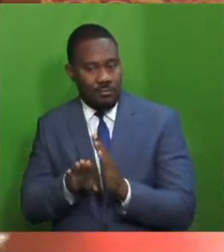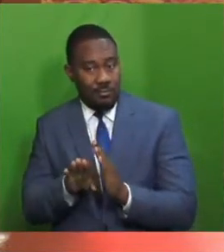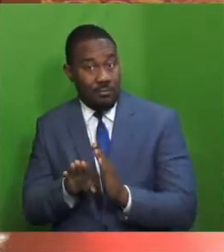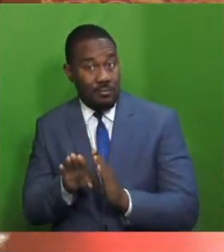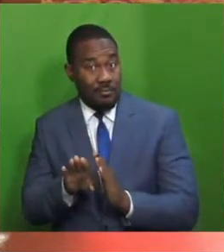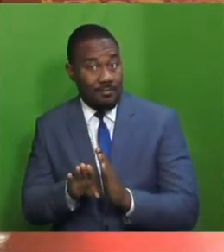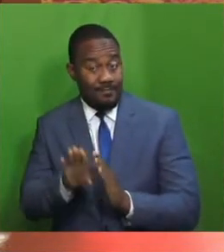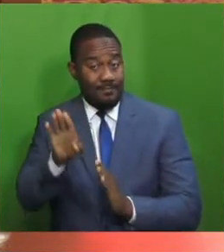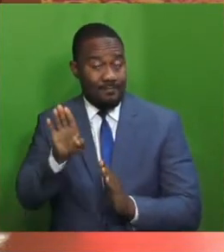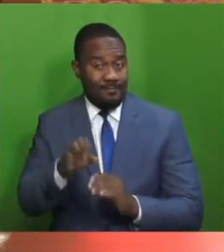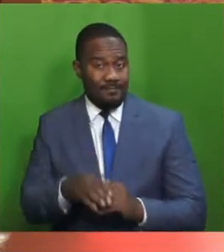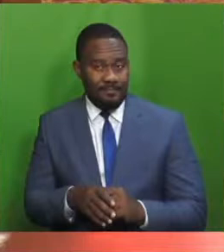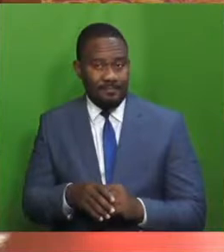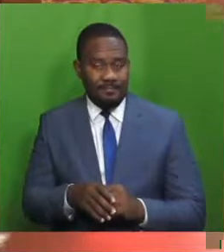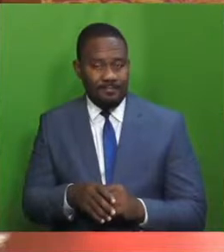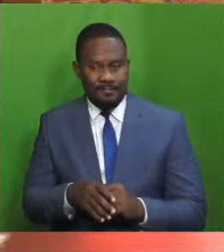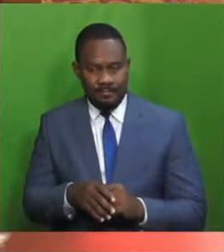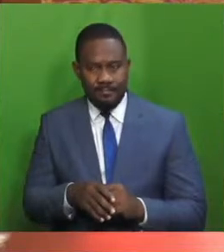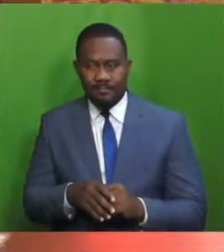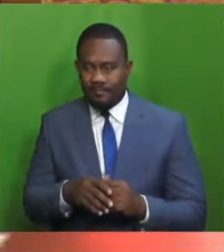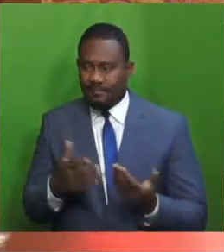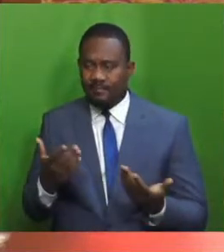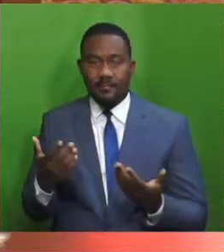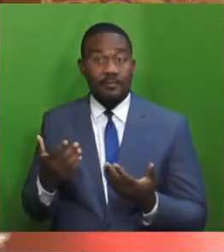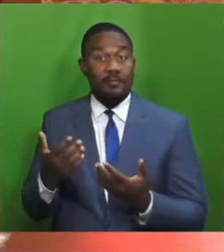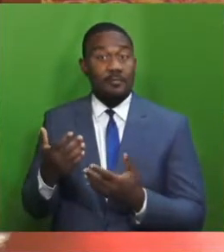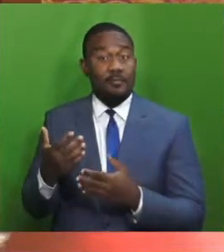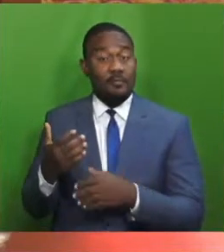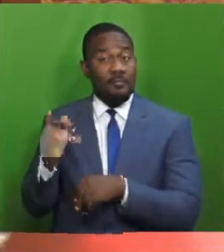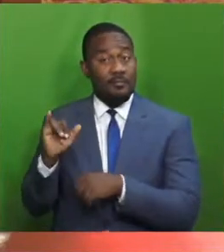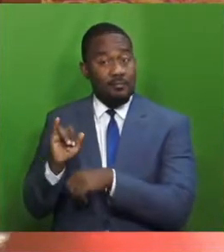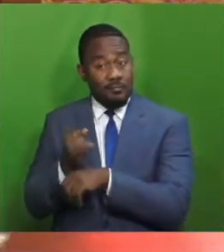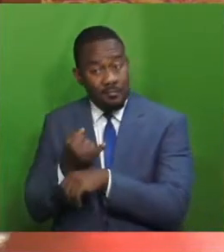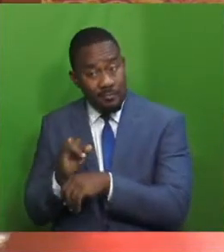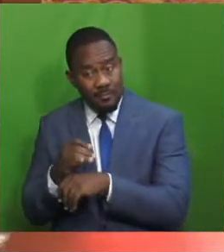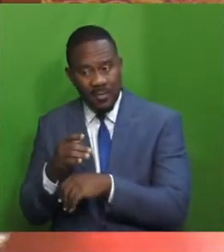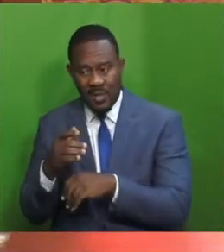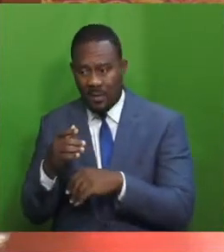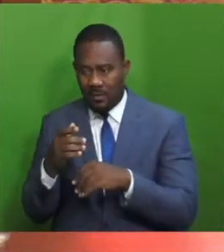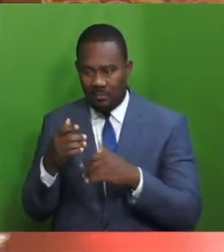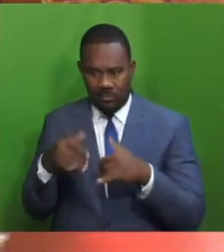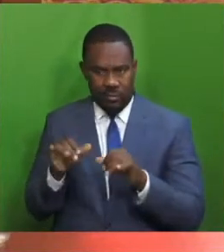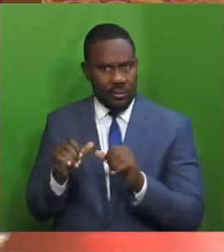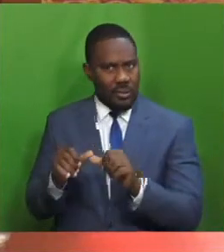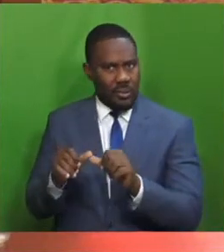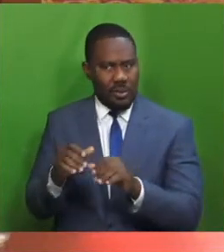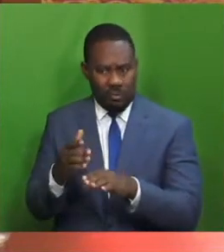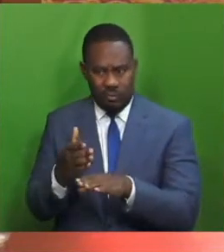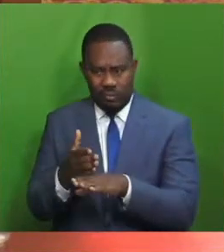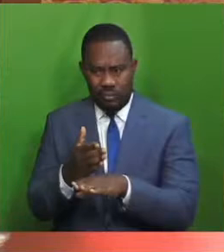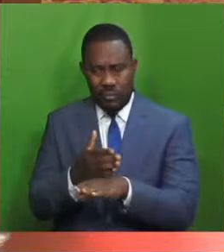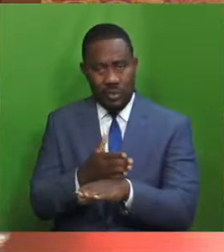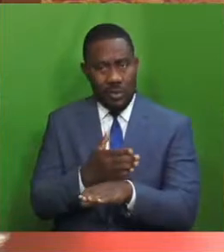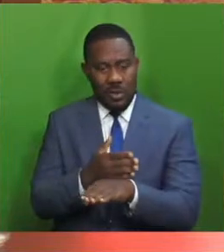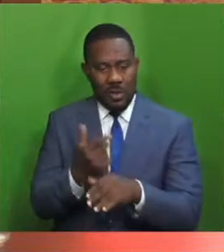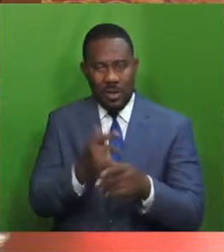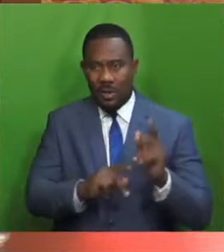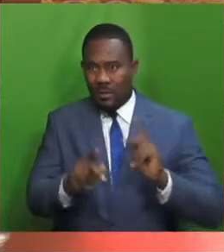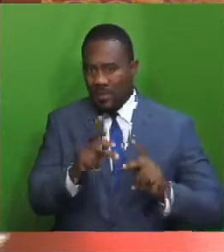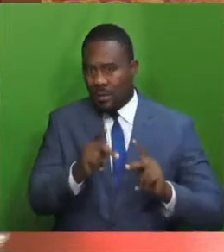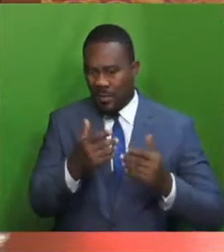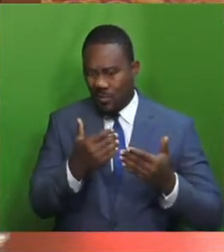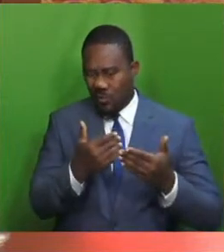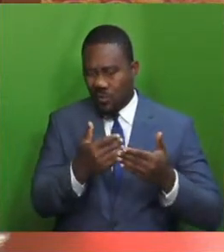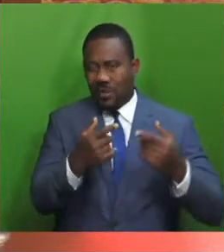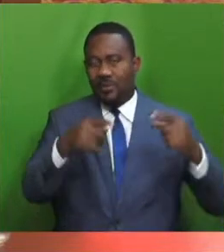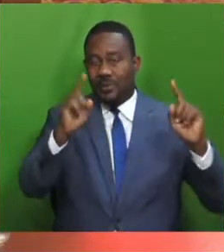to. Industry has started revving up again, and Ghana and Ghanaians were clearly on the road to prosperity. Mr.